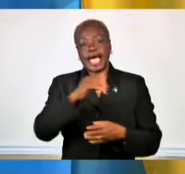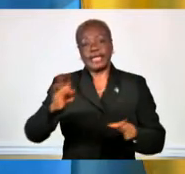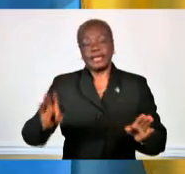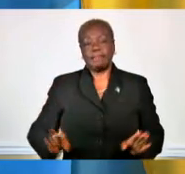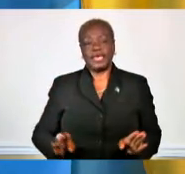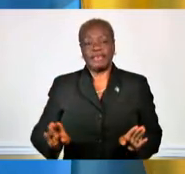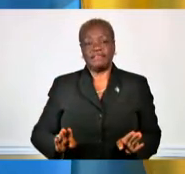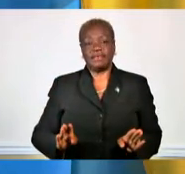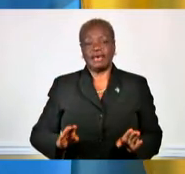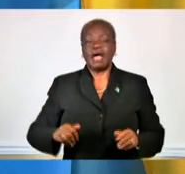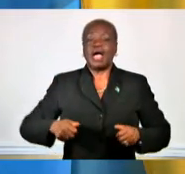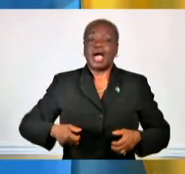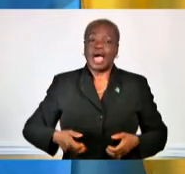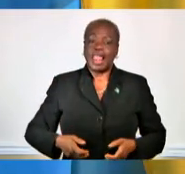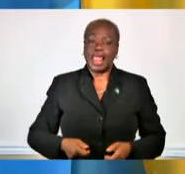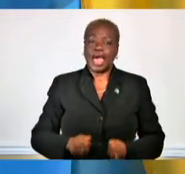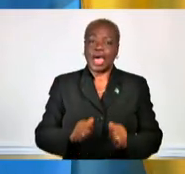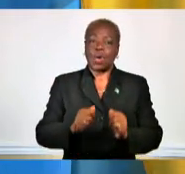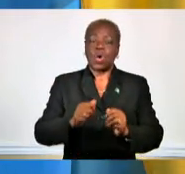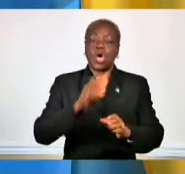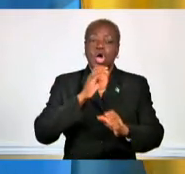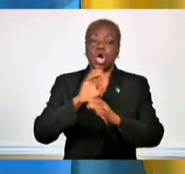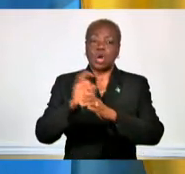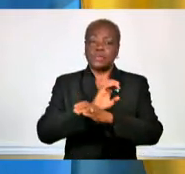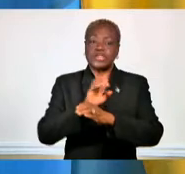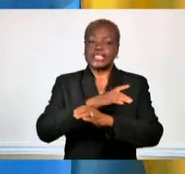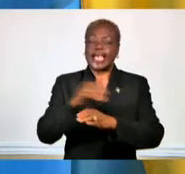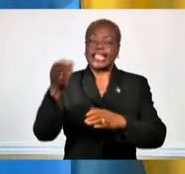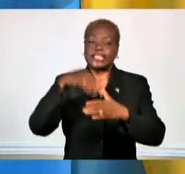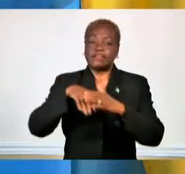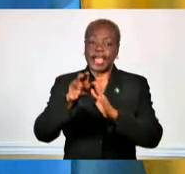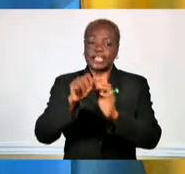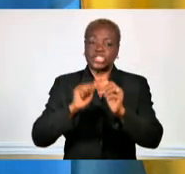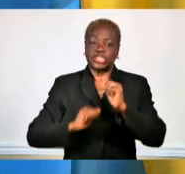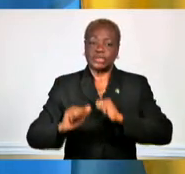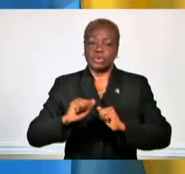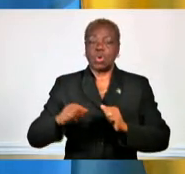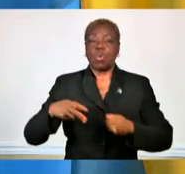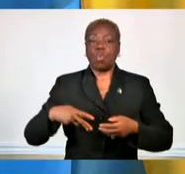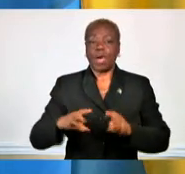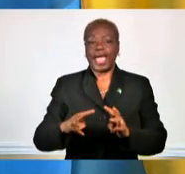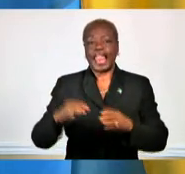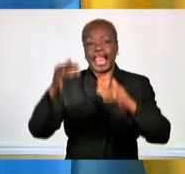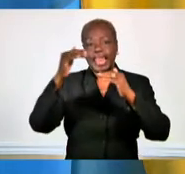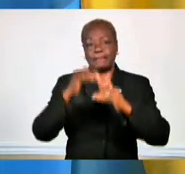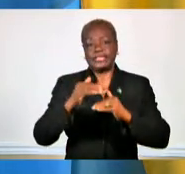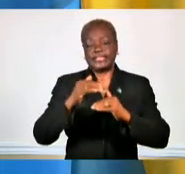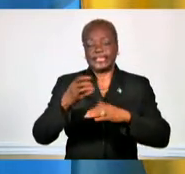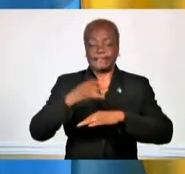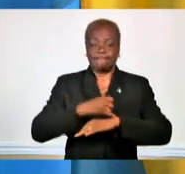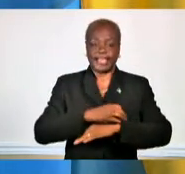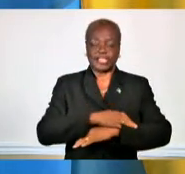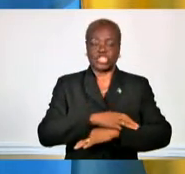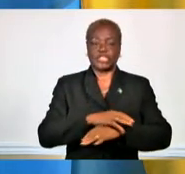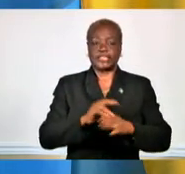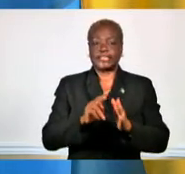to allow commerce and interaction while also limiting infections.